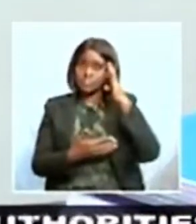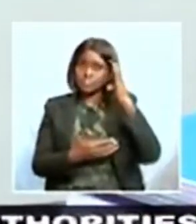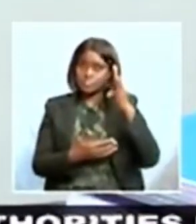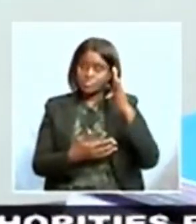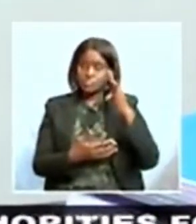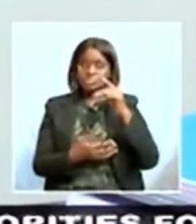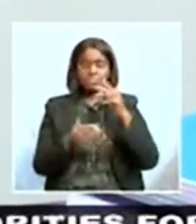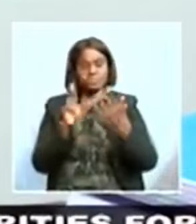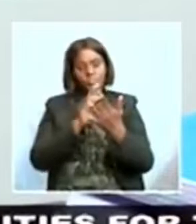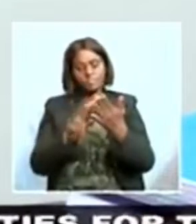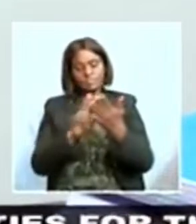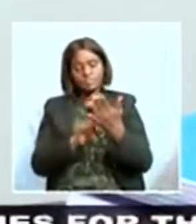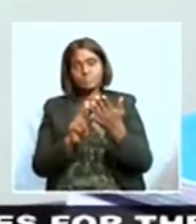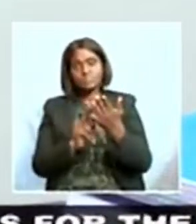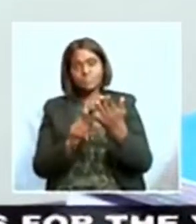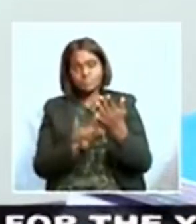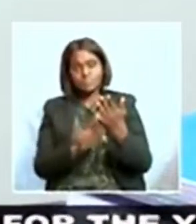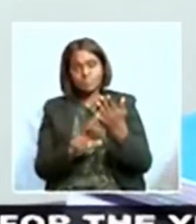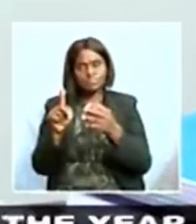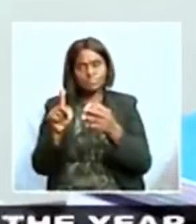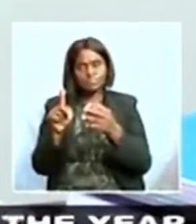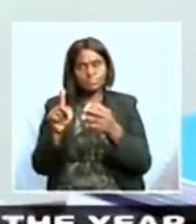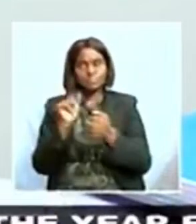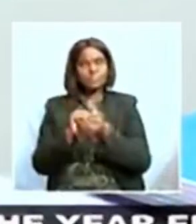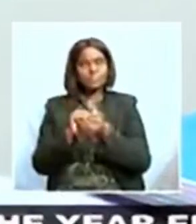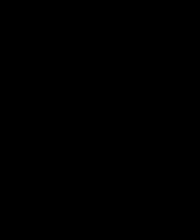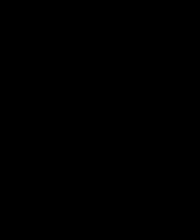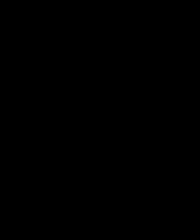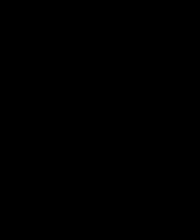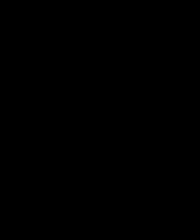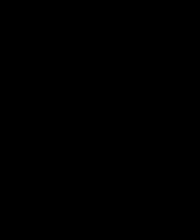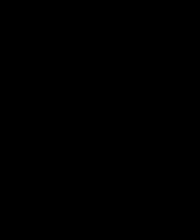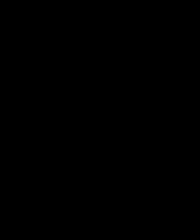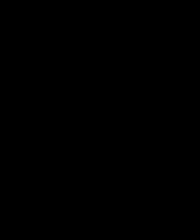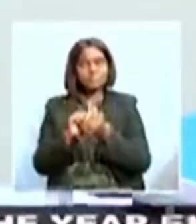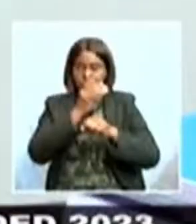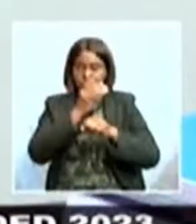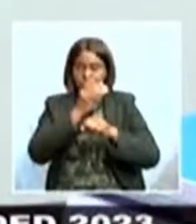You just read the query,